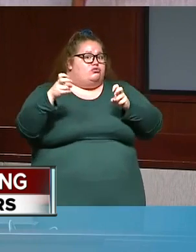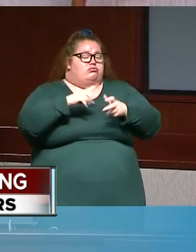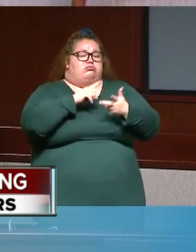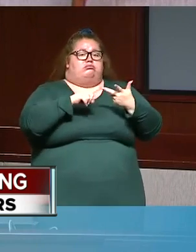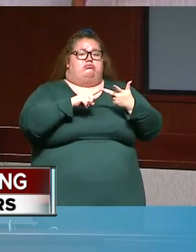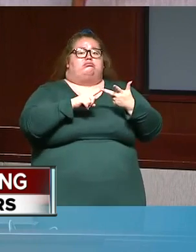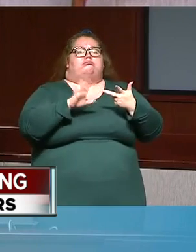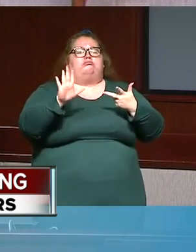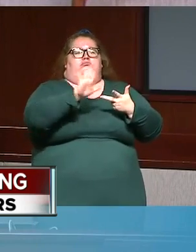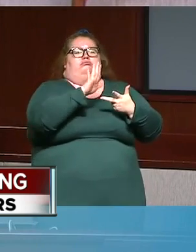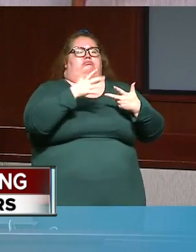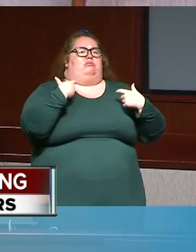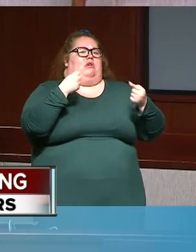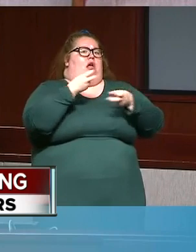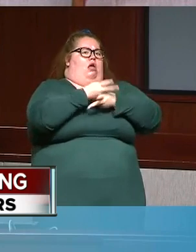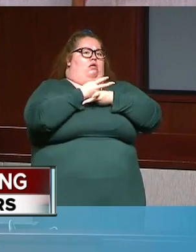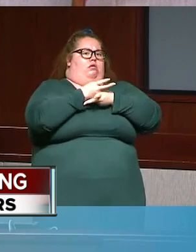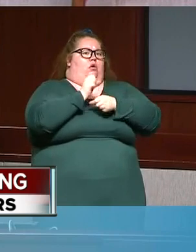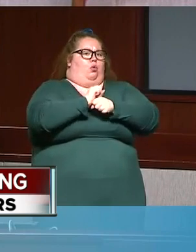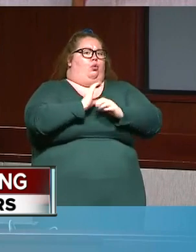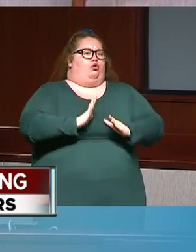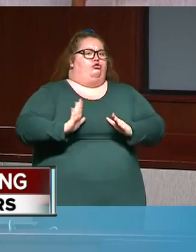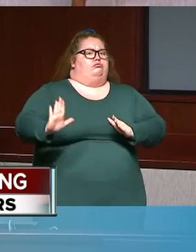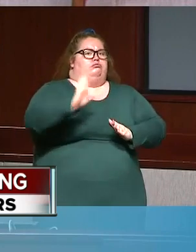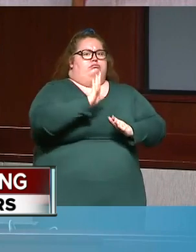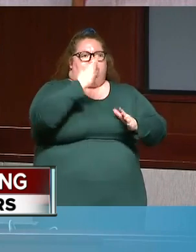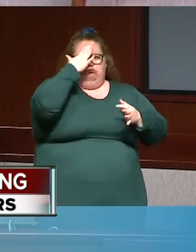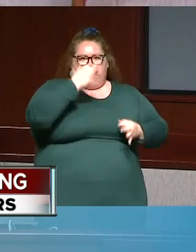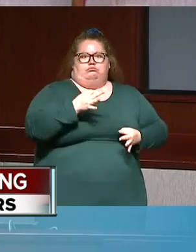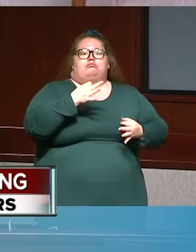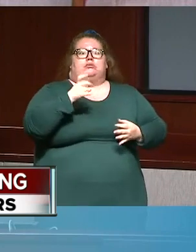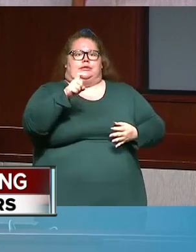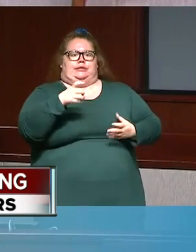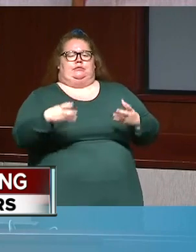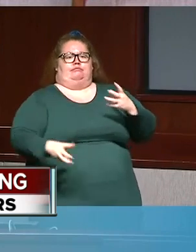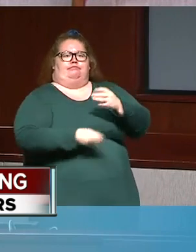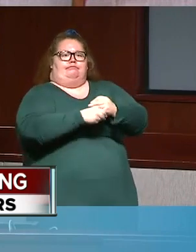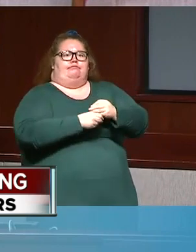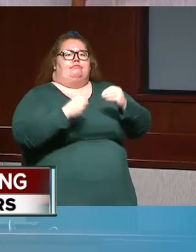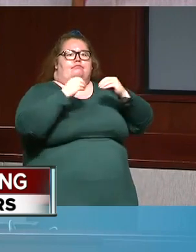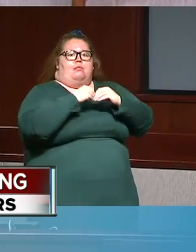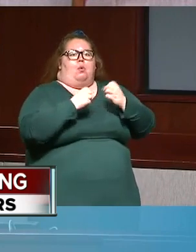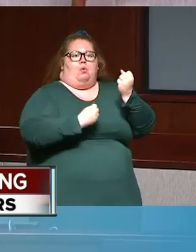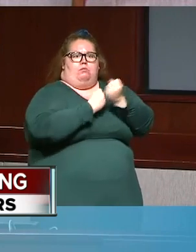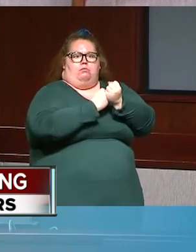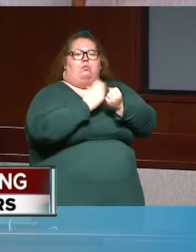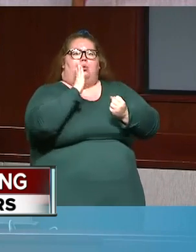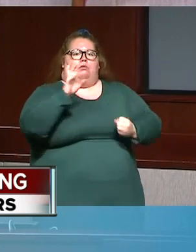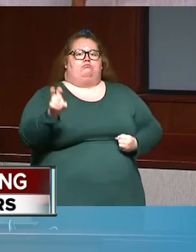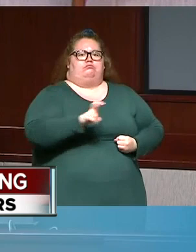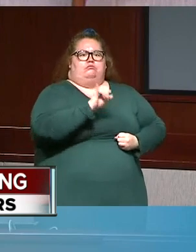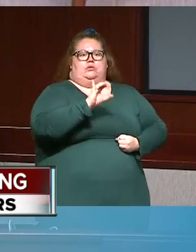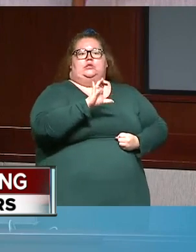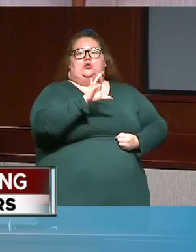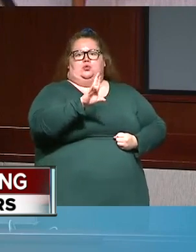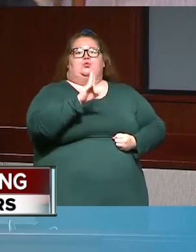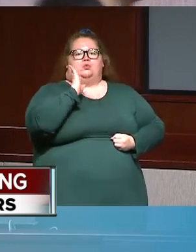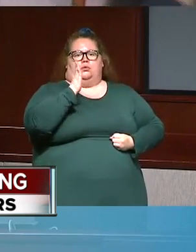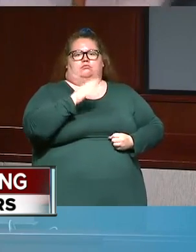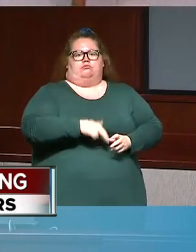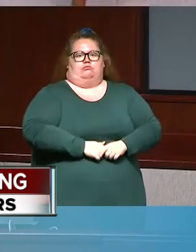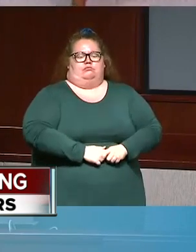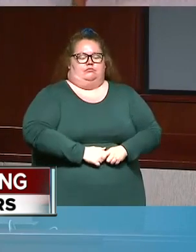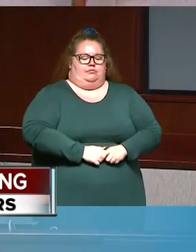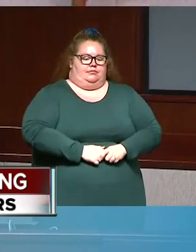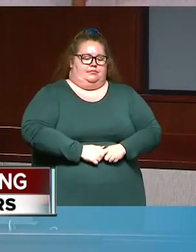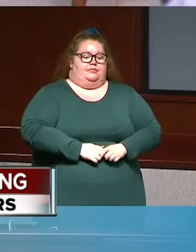this discussion, and when they determine that a patient needs additional support, that's when they get transferred to the ICU. Thank you.